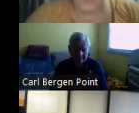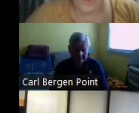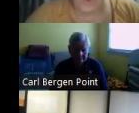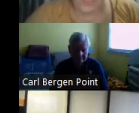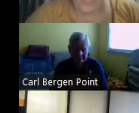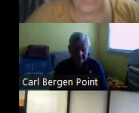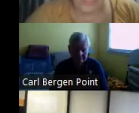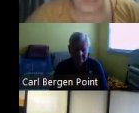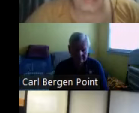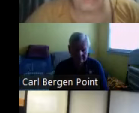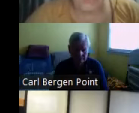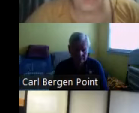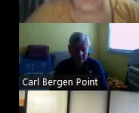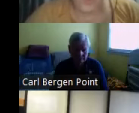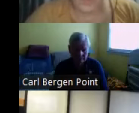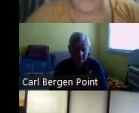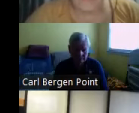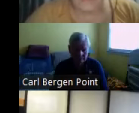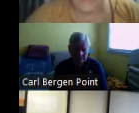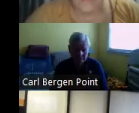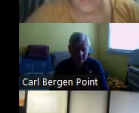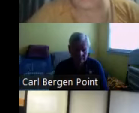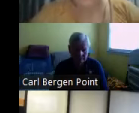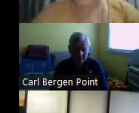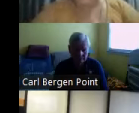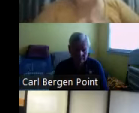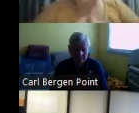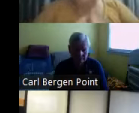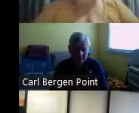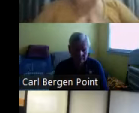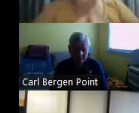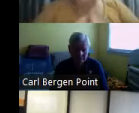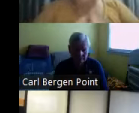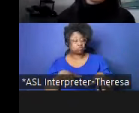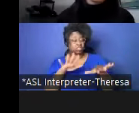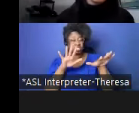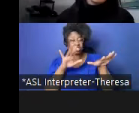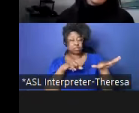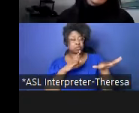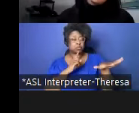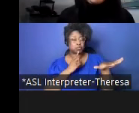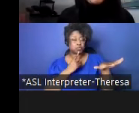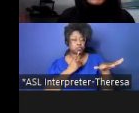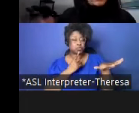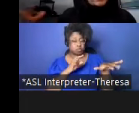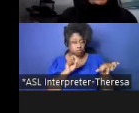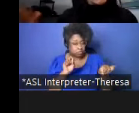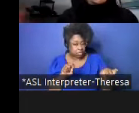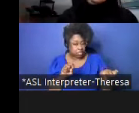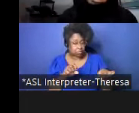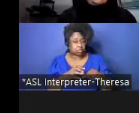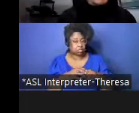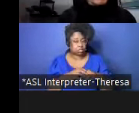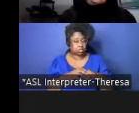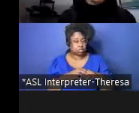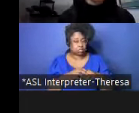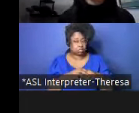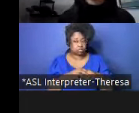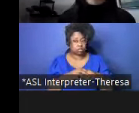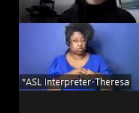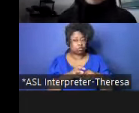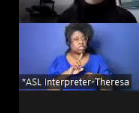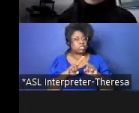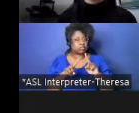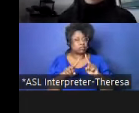that just because of the scale of and magnitude of flooding that is possible, you know, there's a lot of different types of things